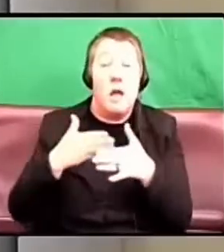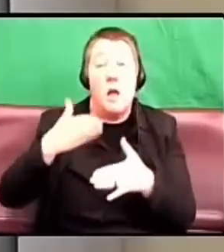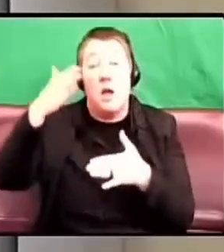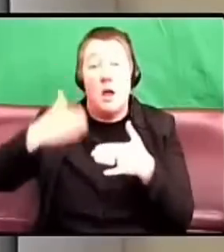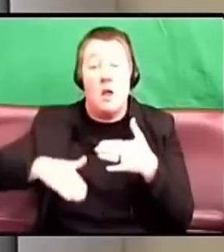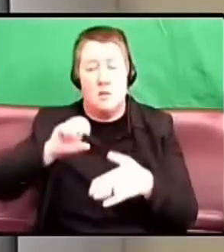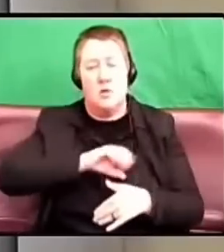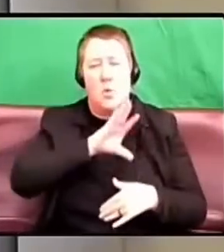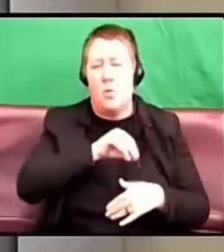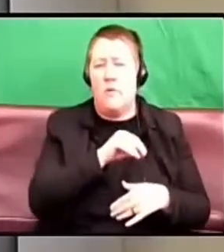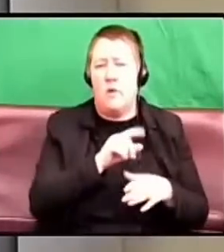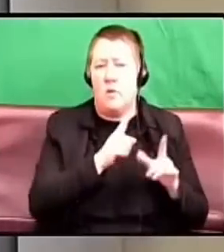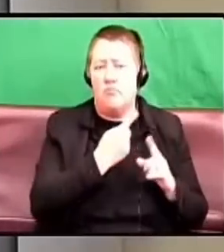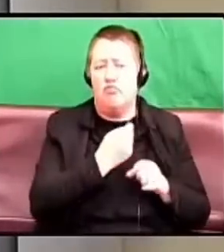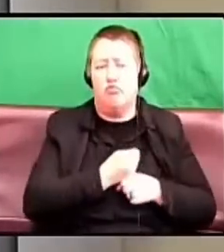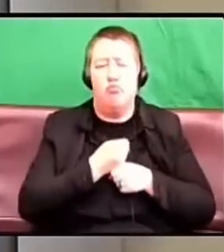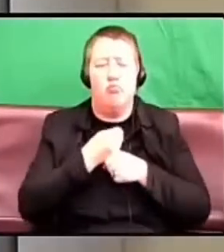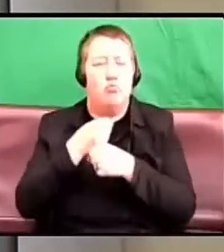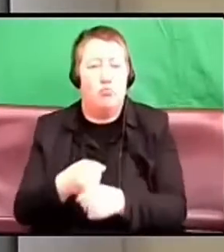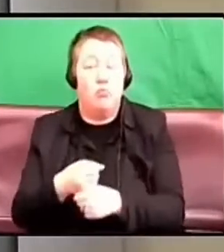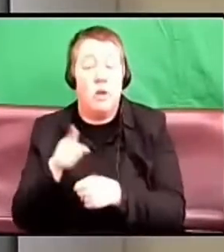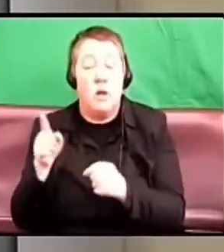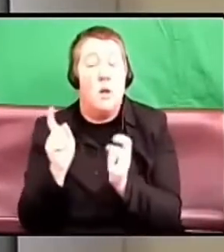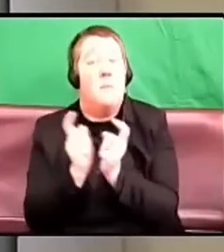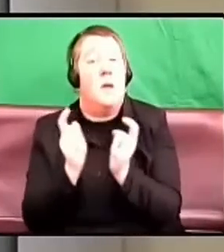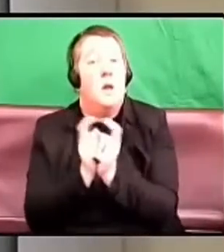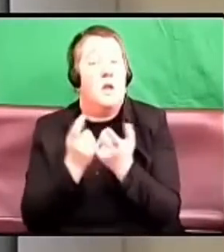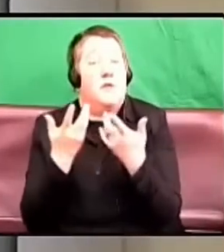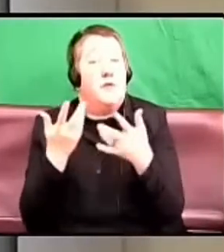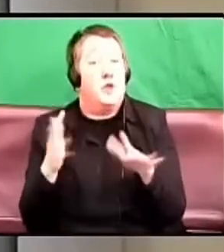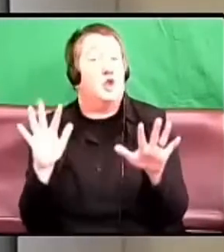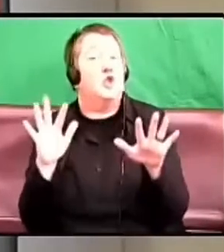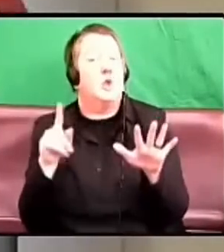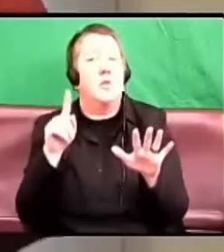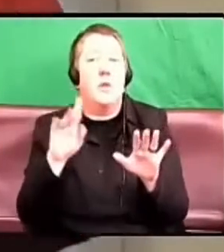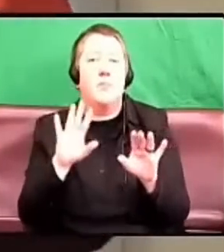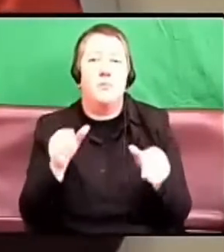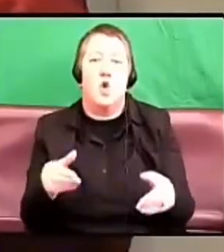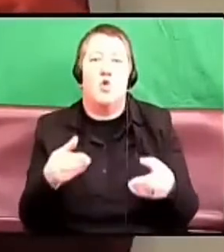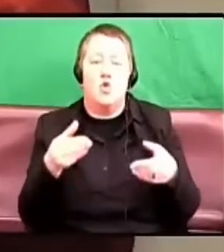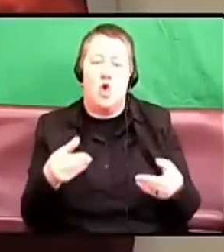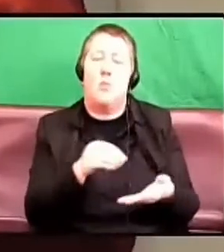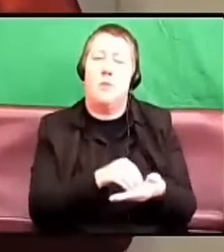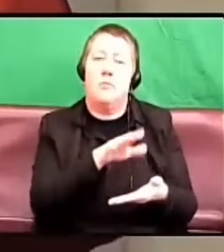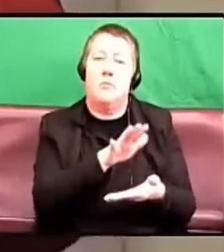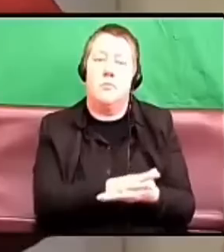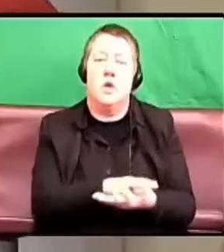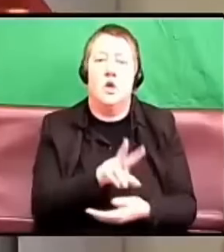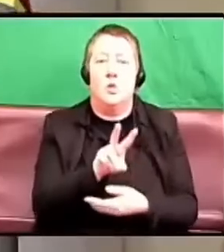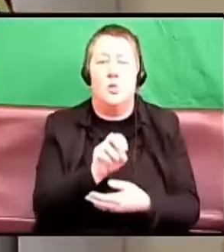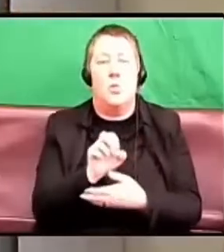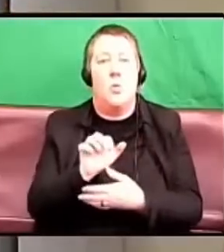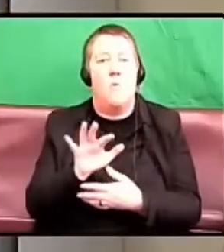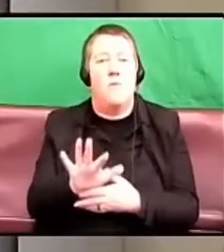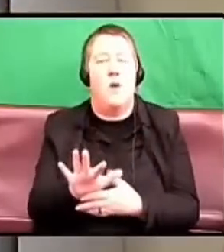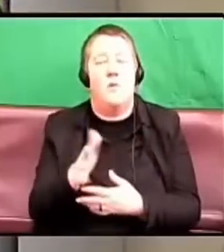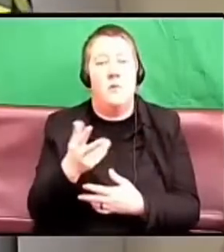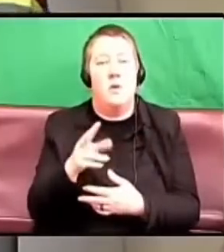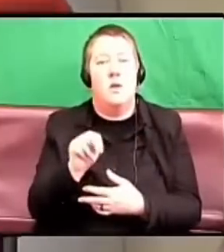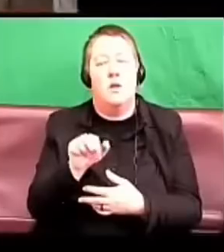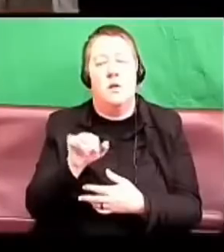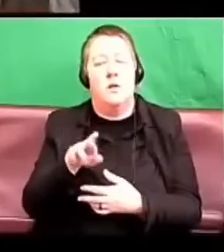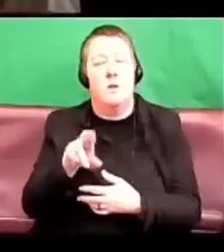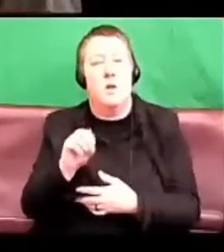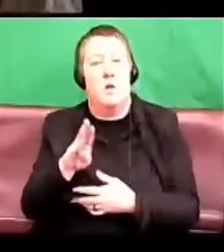delegations in that meeting. At the end of that meeting, they penned down a document called the 2005 Nairobi Plan of